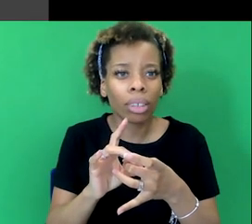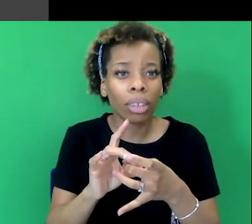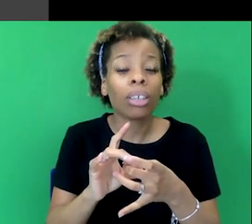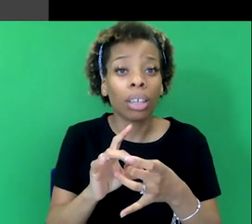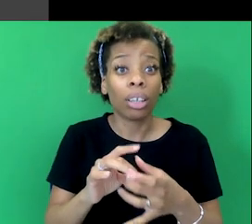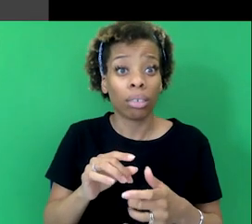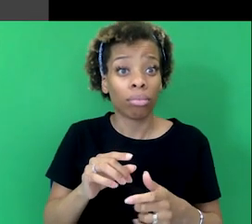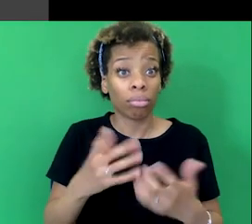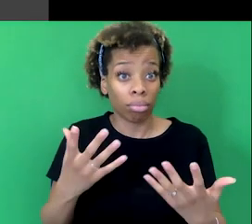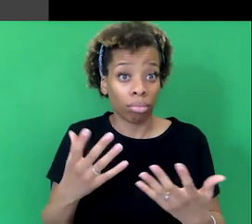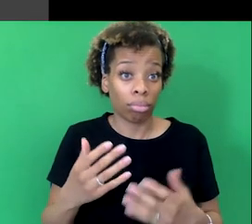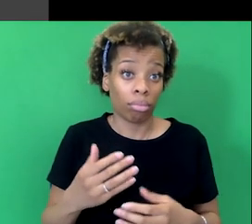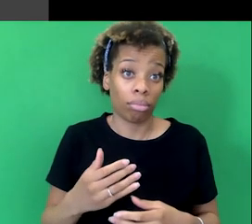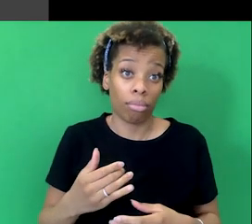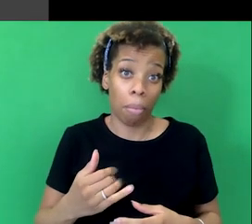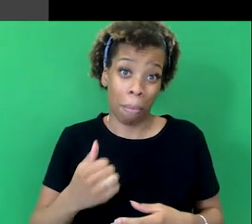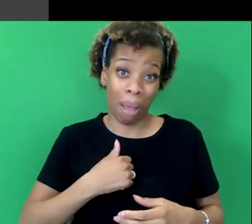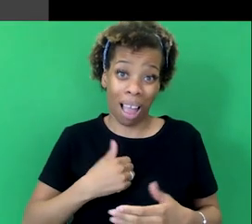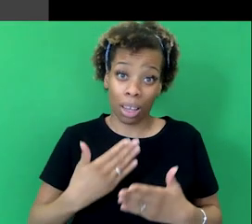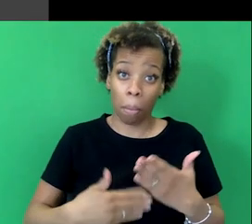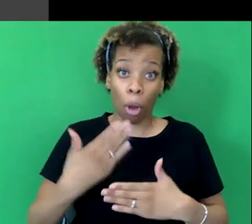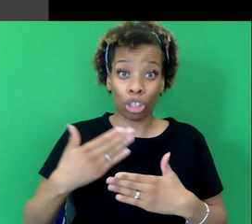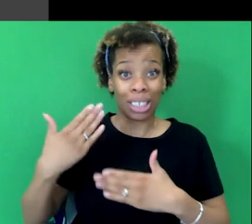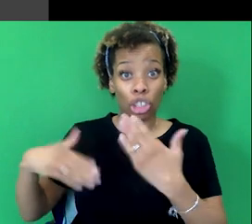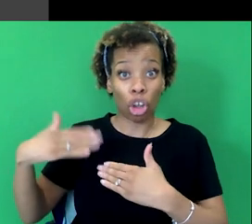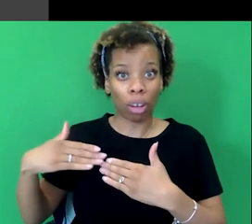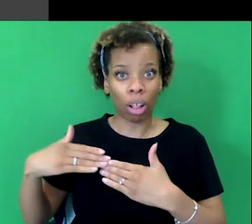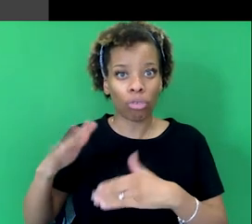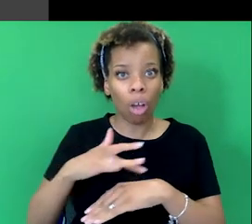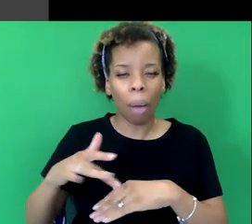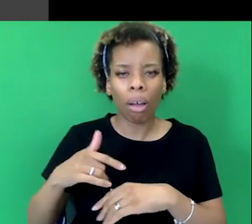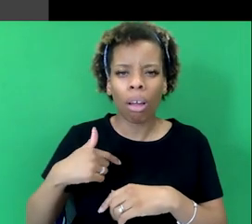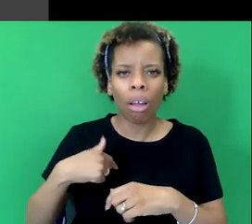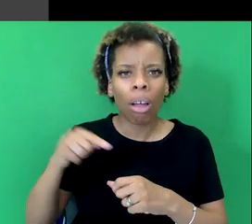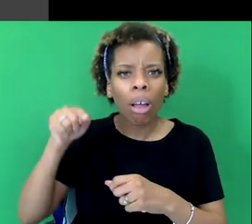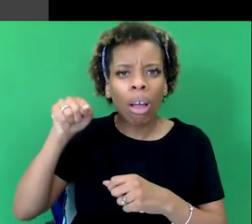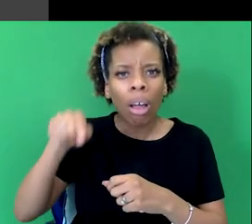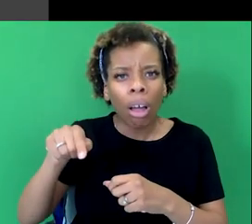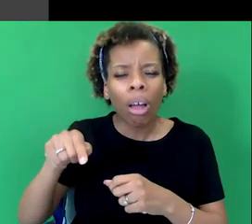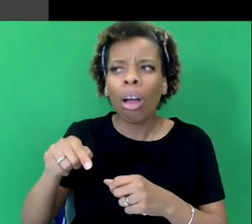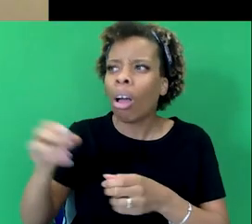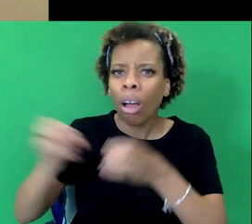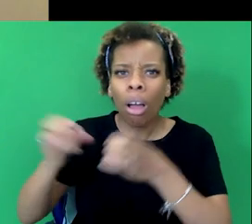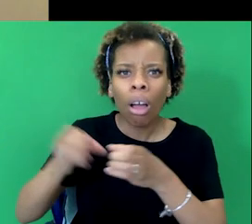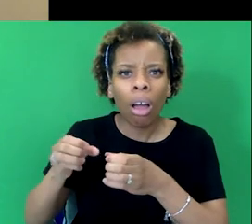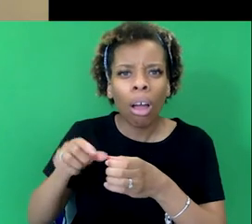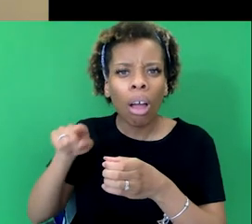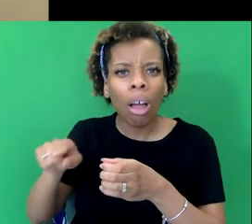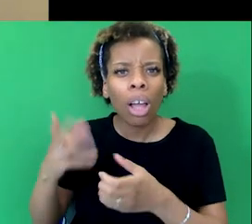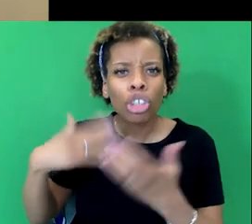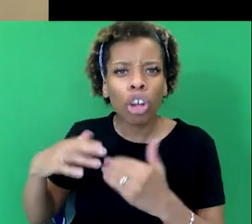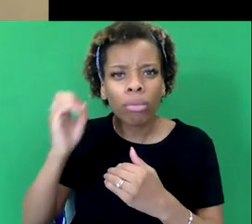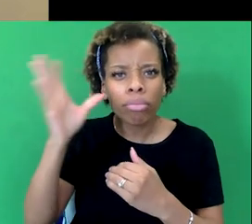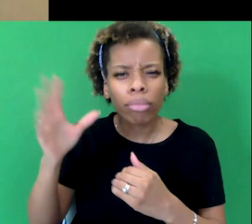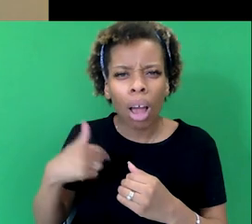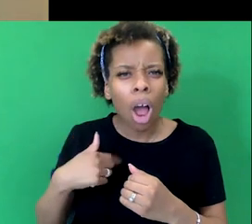in history, like in my sort of modern historical drama, you bring stakeholders in from the time and say, no, what names did they used to use? How did they used